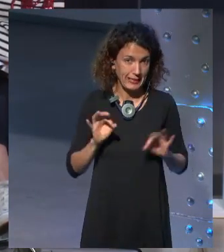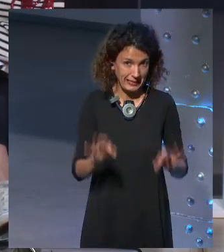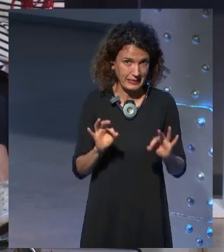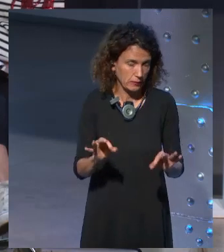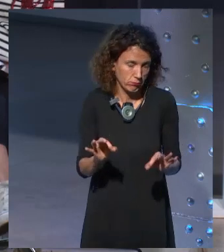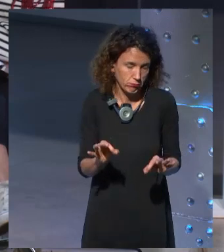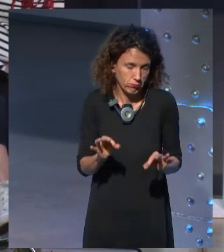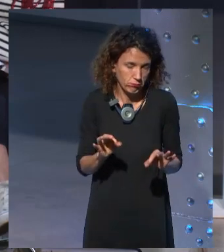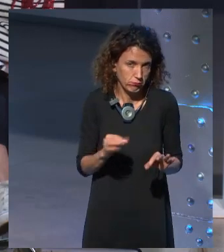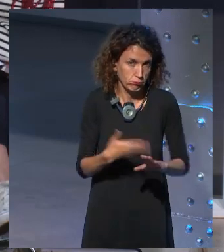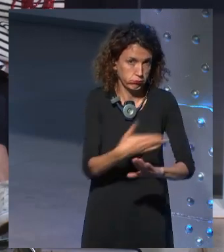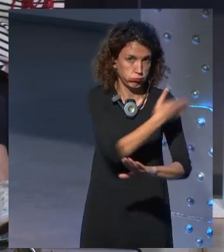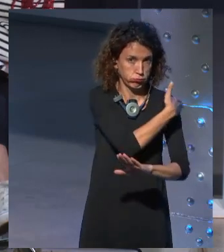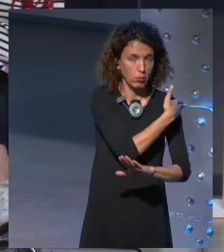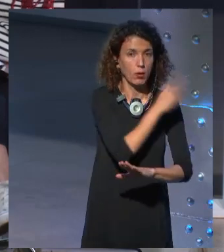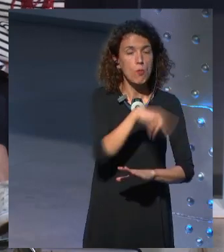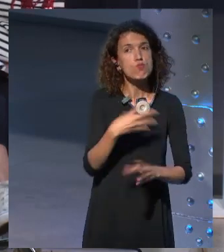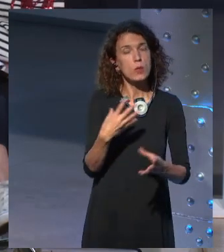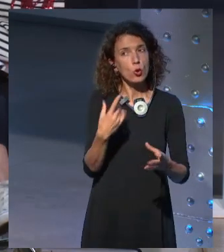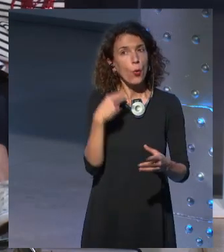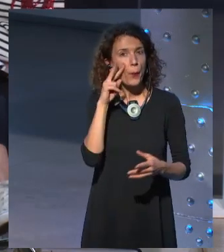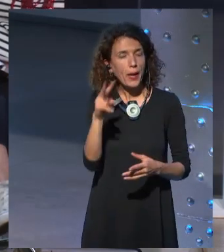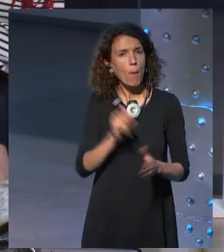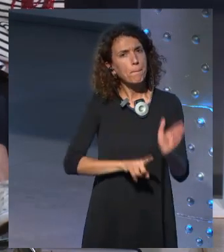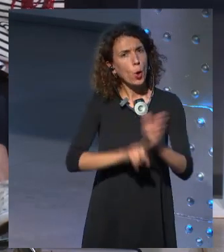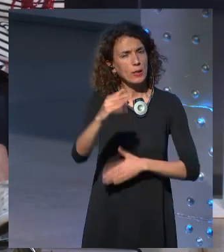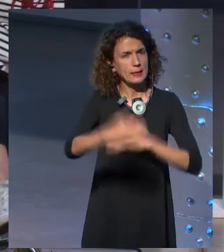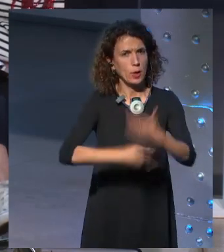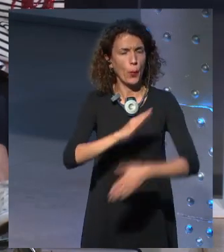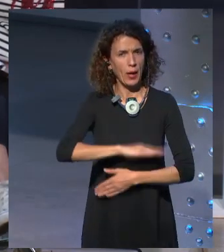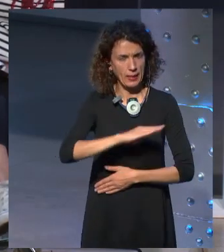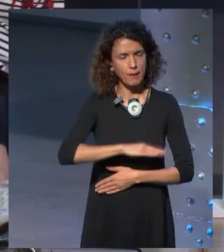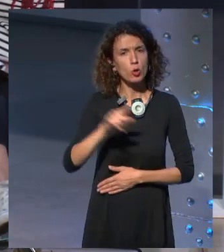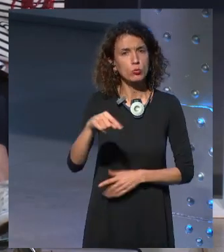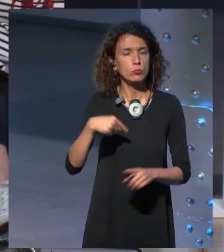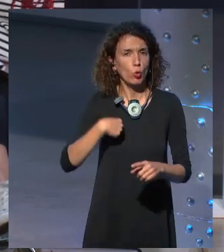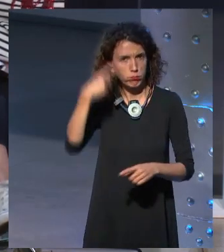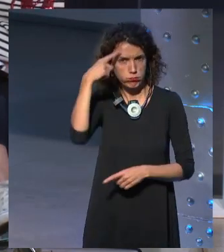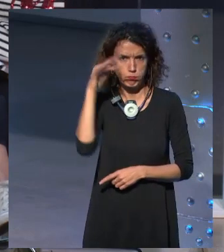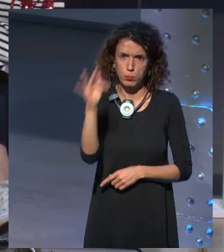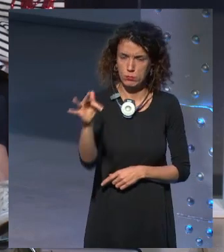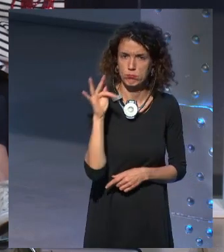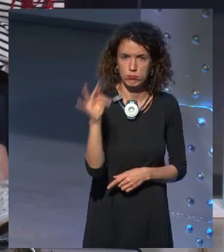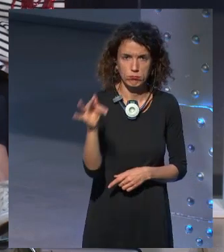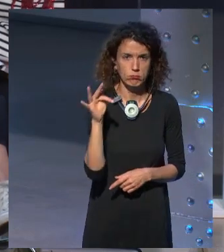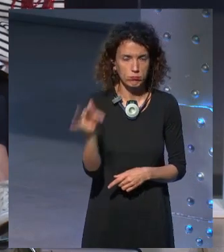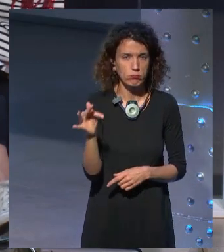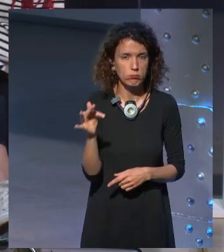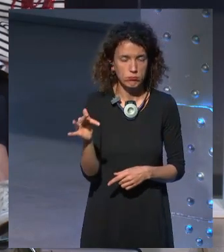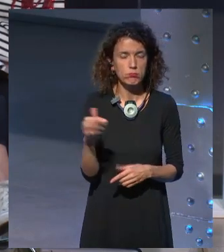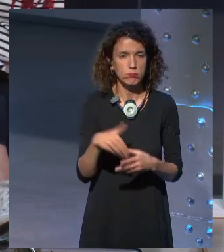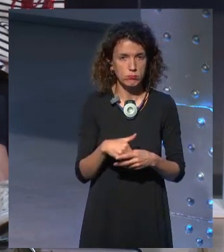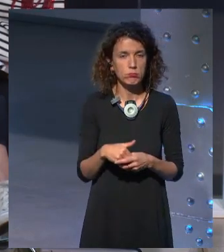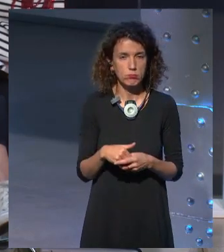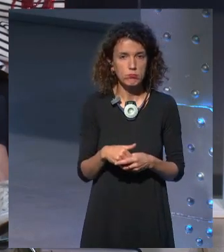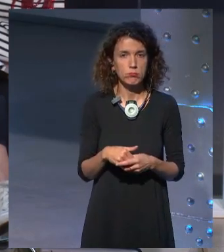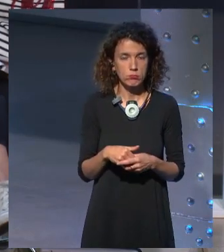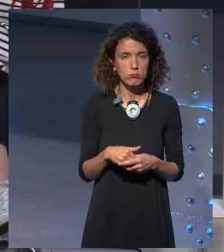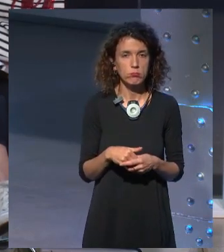we've advanced. And I'm actually a huge optimist about what having technology that makes us